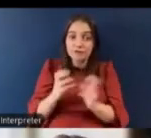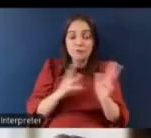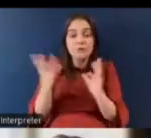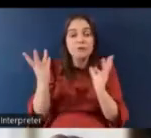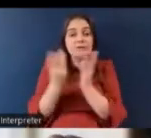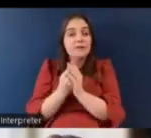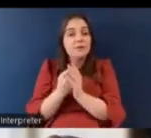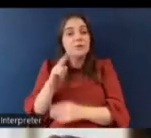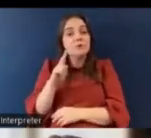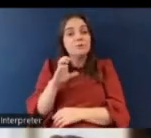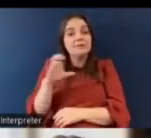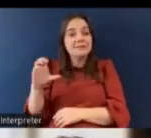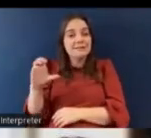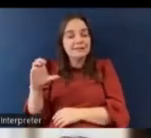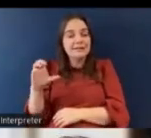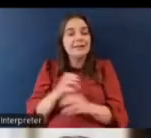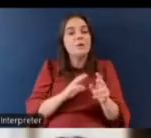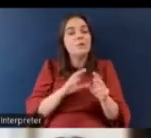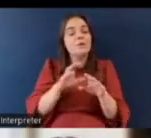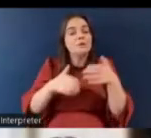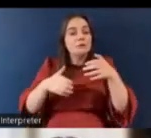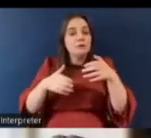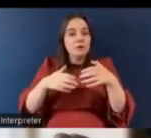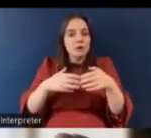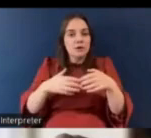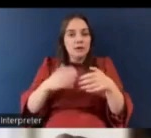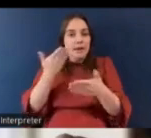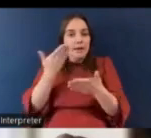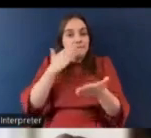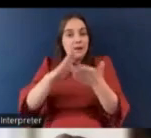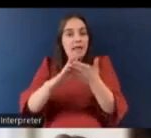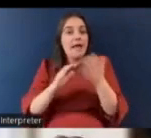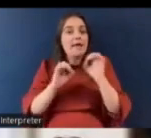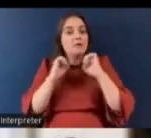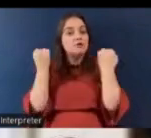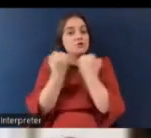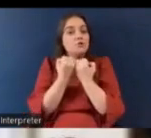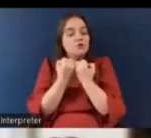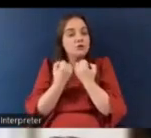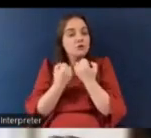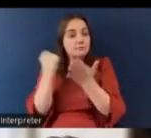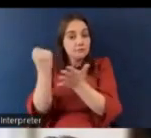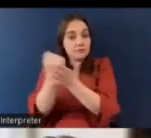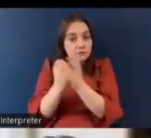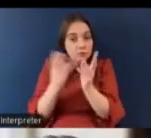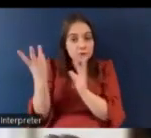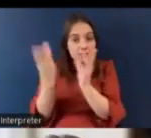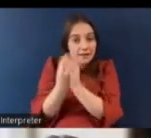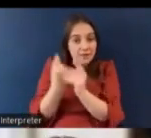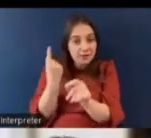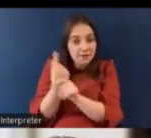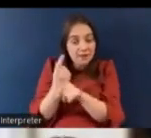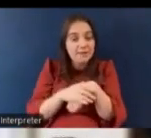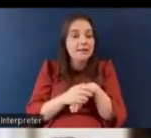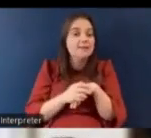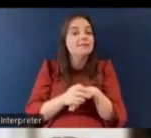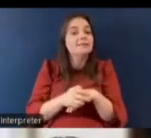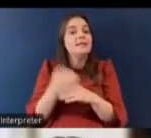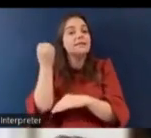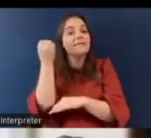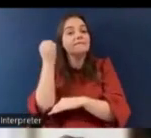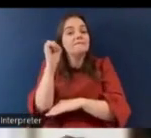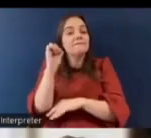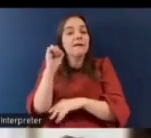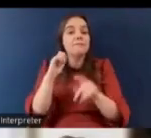College Cork with their School of Applied Social Studies. And that is the Feminist Climate Justice Baseline Report, which is the first